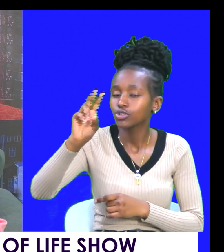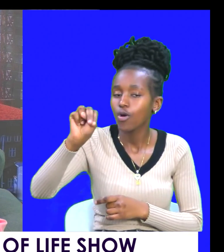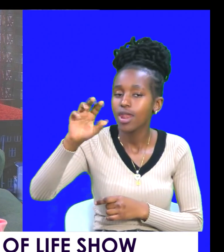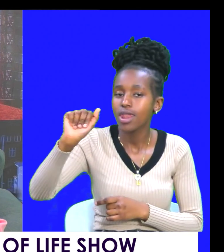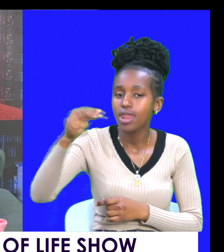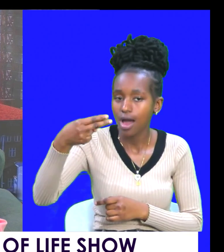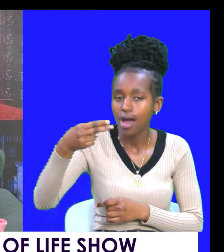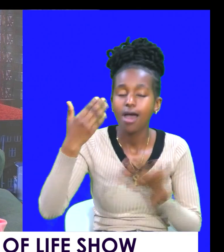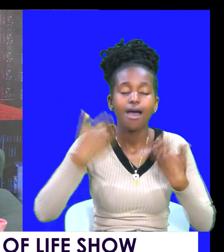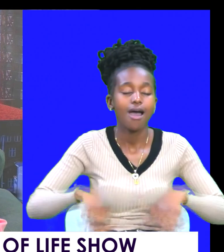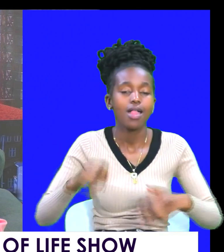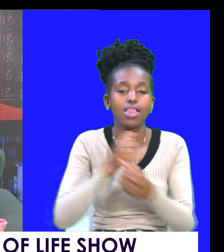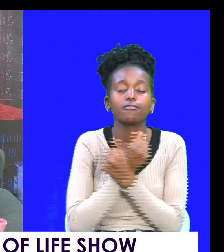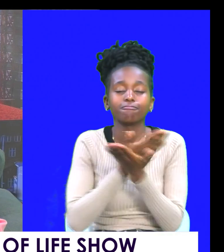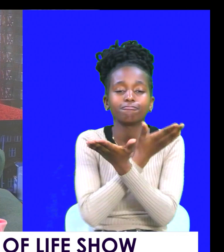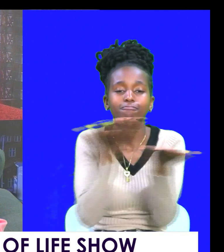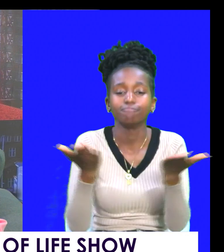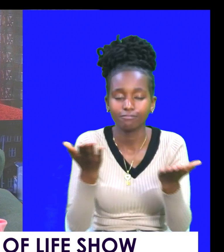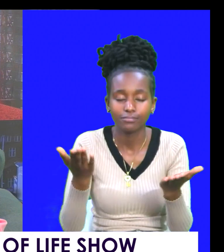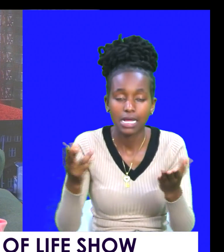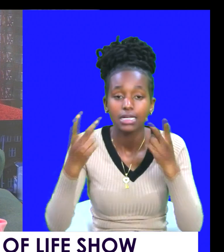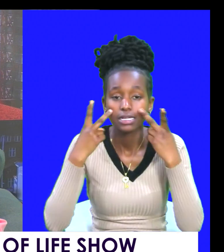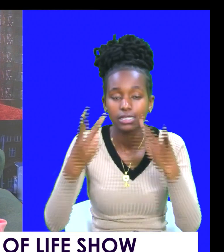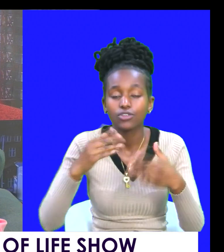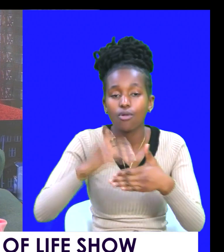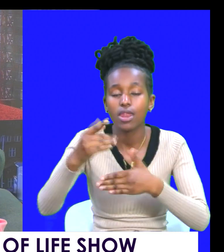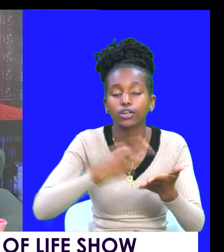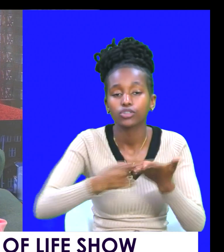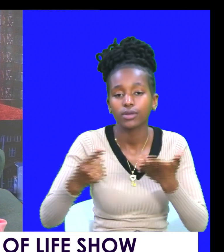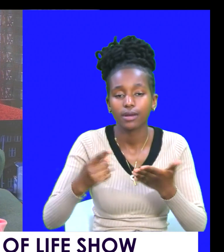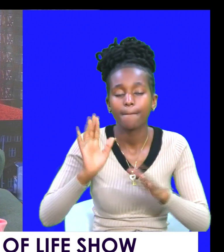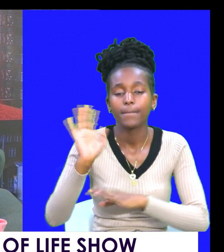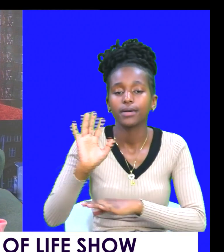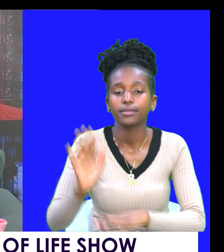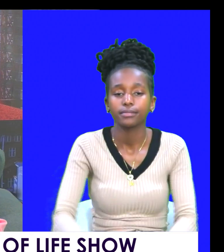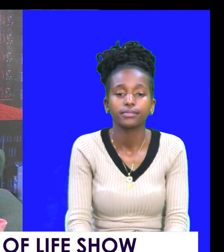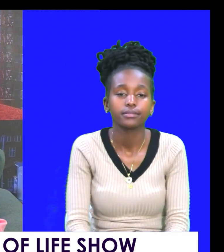love you. See you next week. Bye.